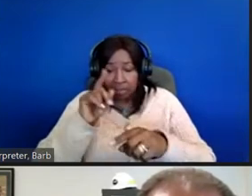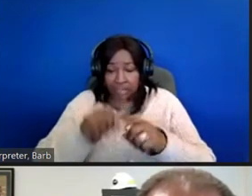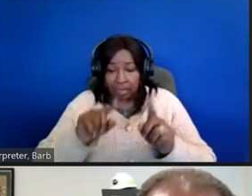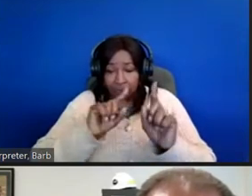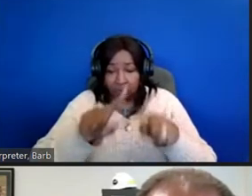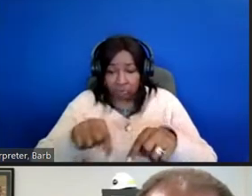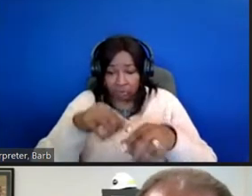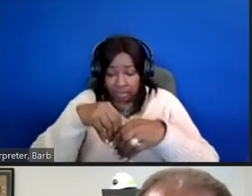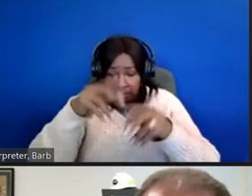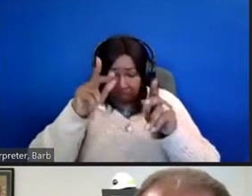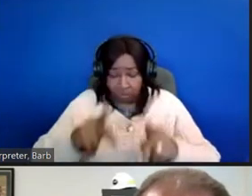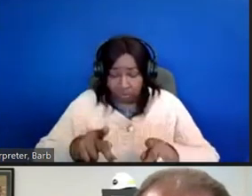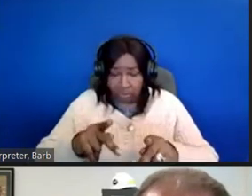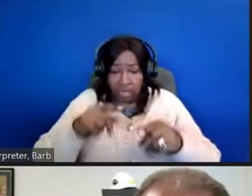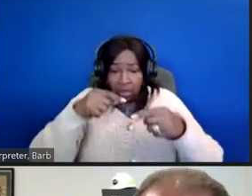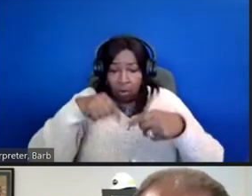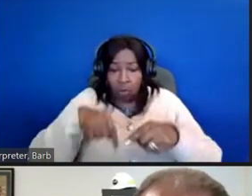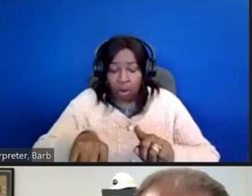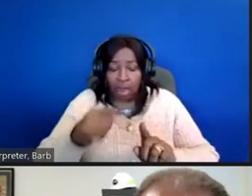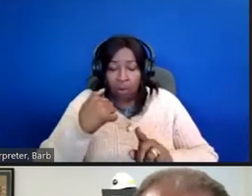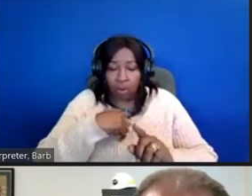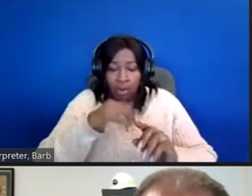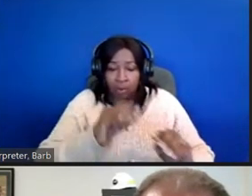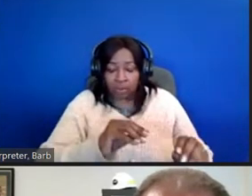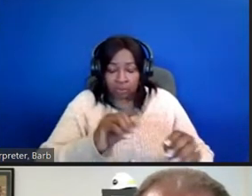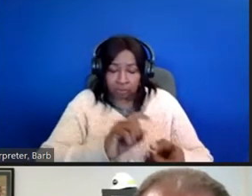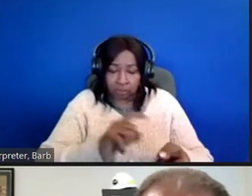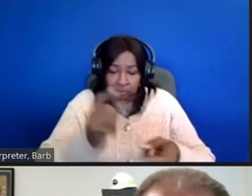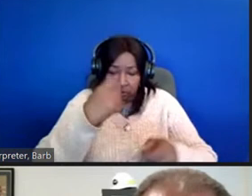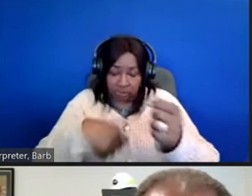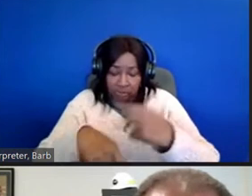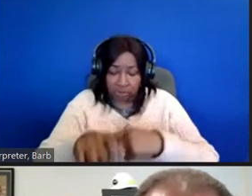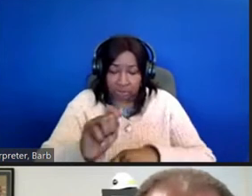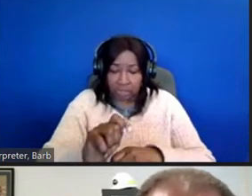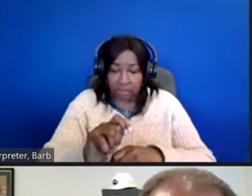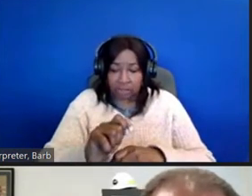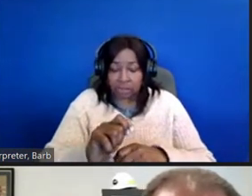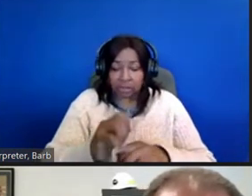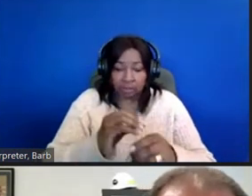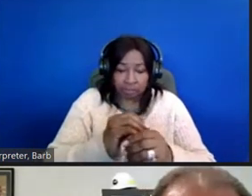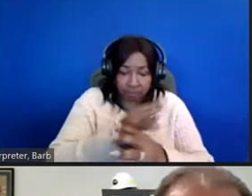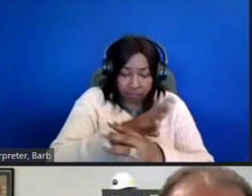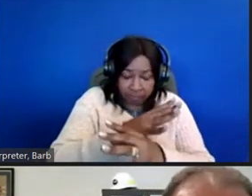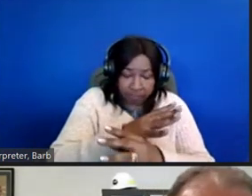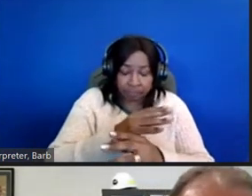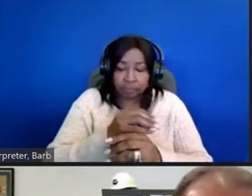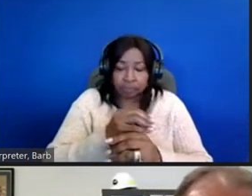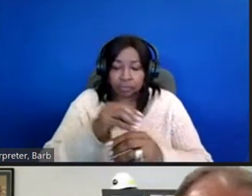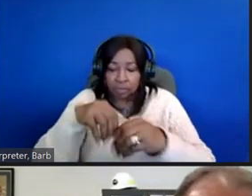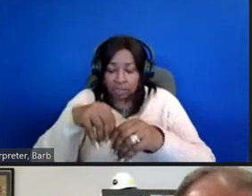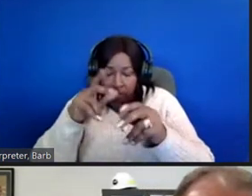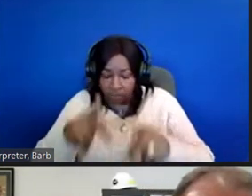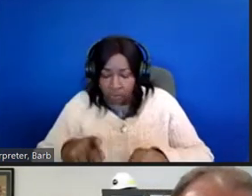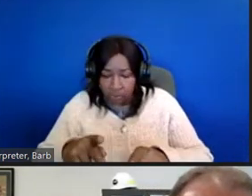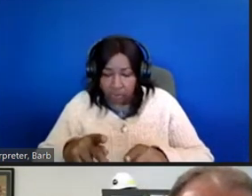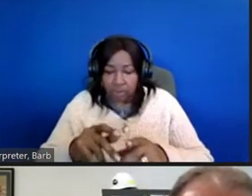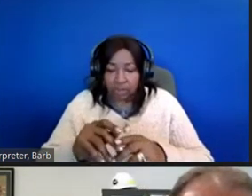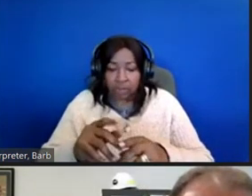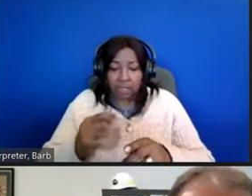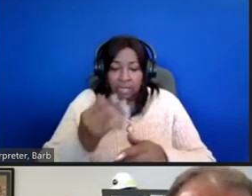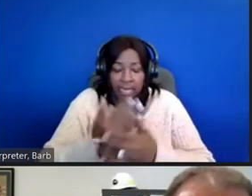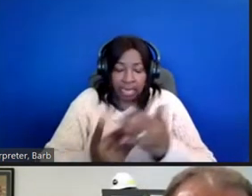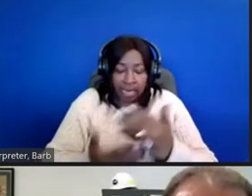And while we move to hybrid, the meetings can also be more interactive and hands-on, as we can have like a